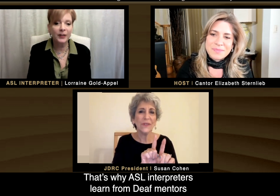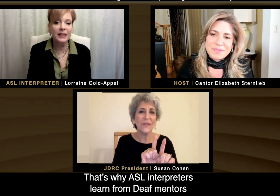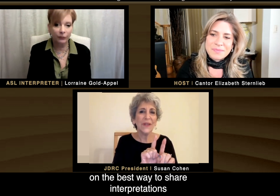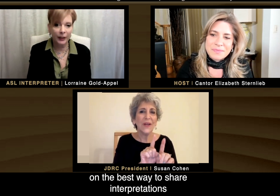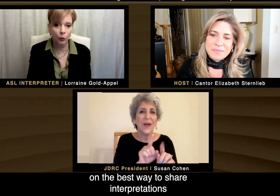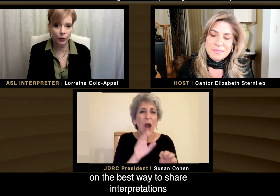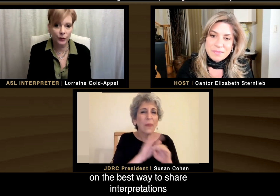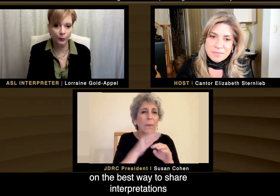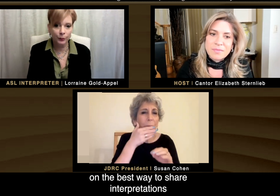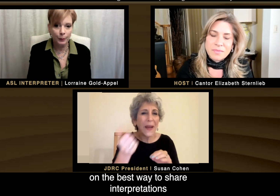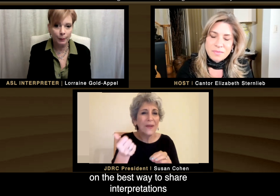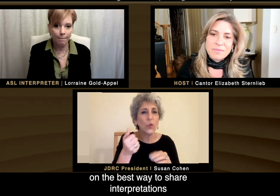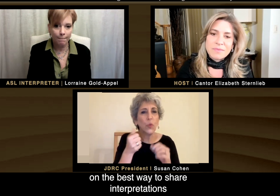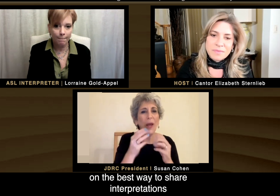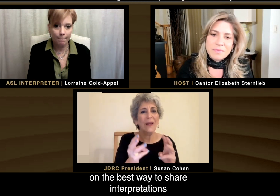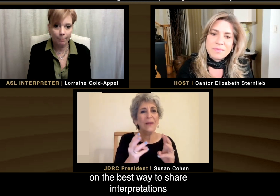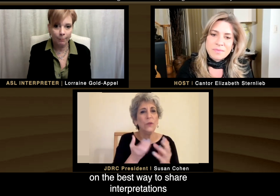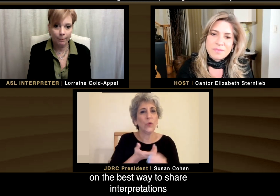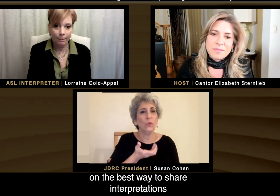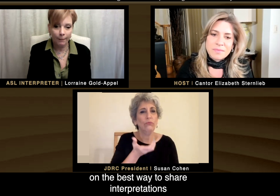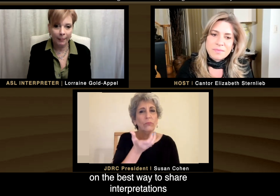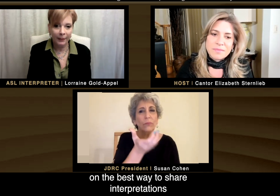learning from the deaf mentors.